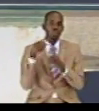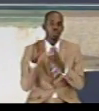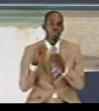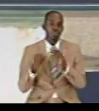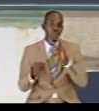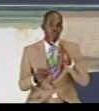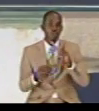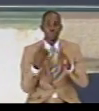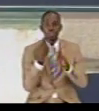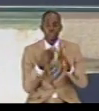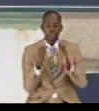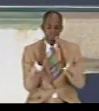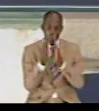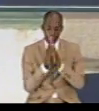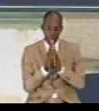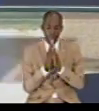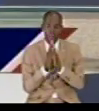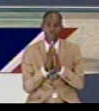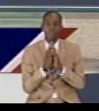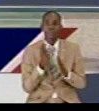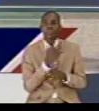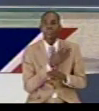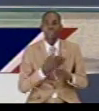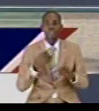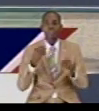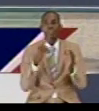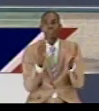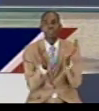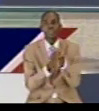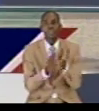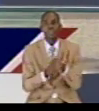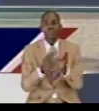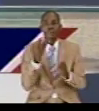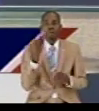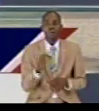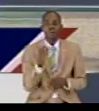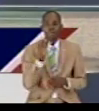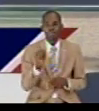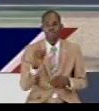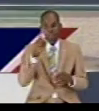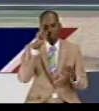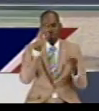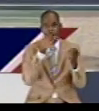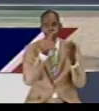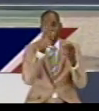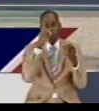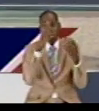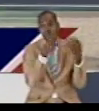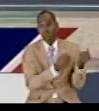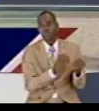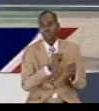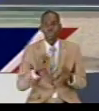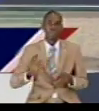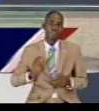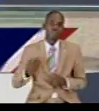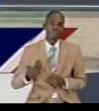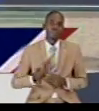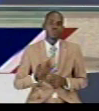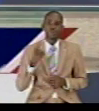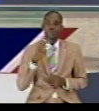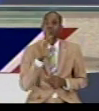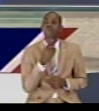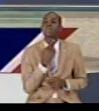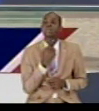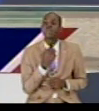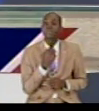the prayer and the praise of a trusting soul. You're thirsty,